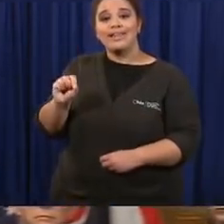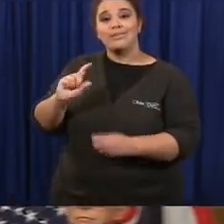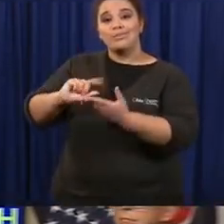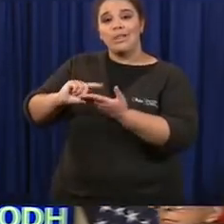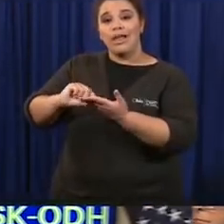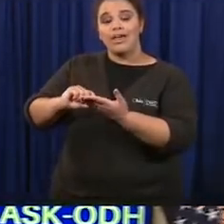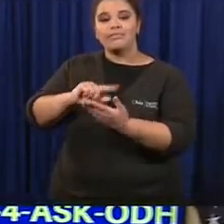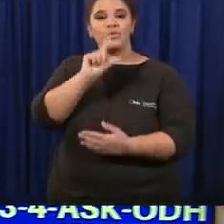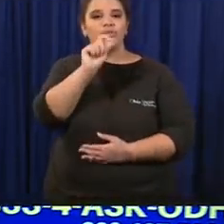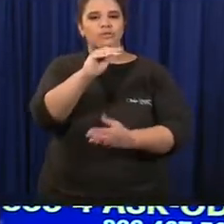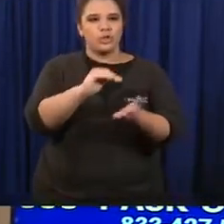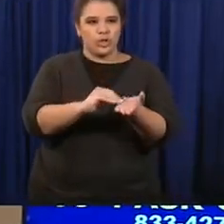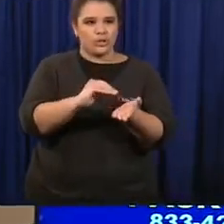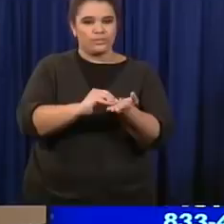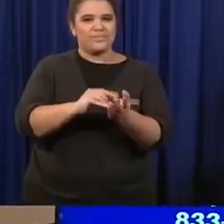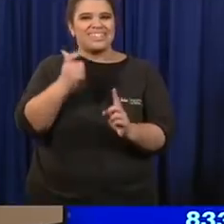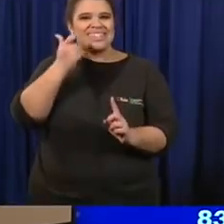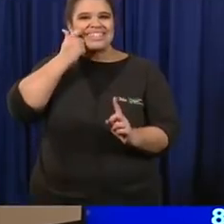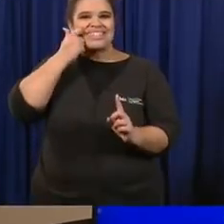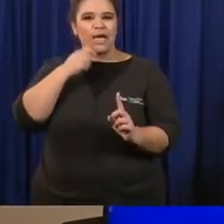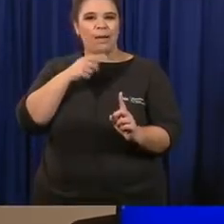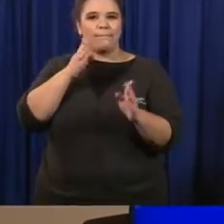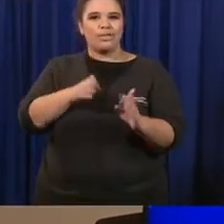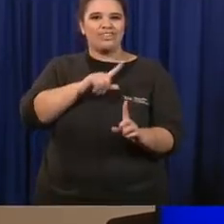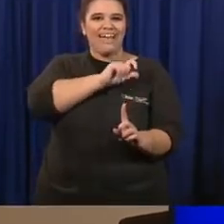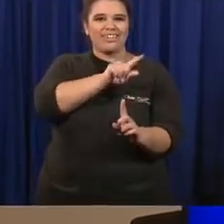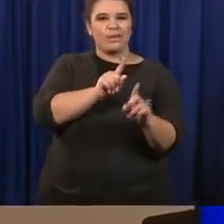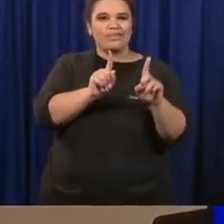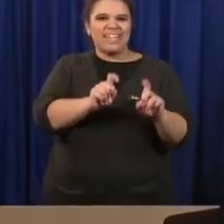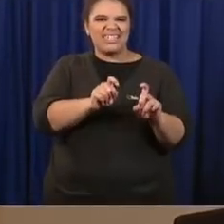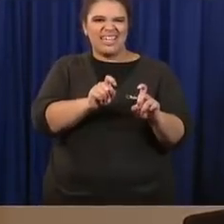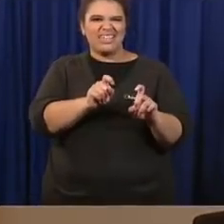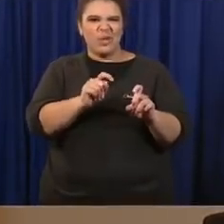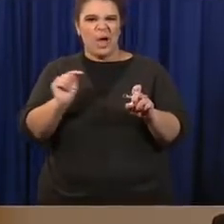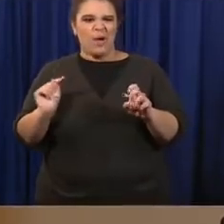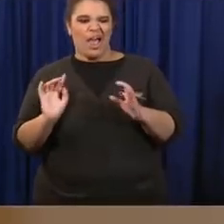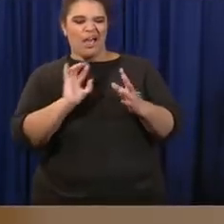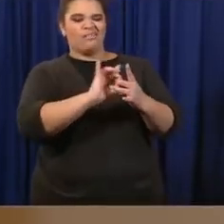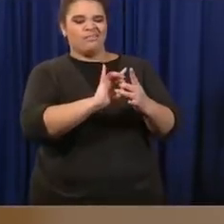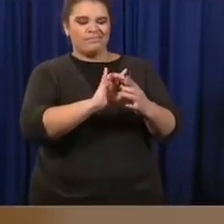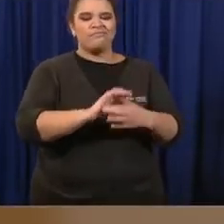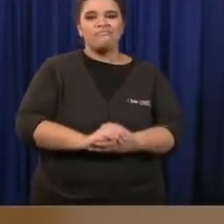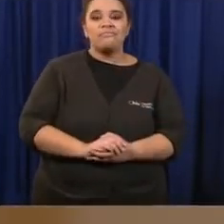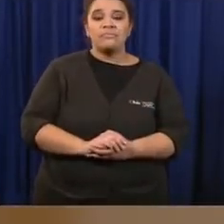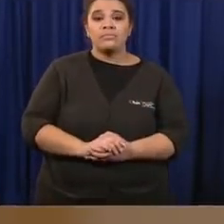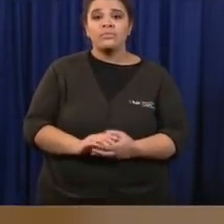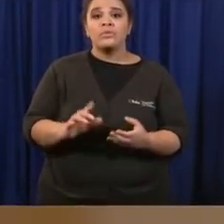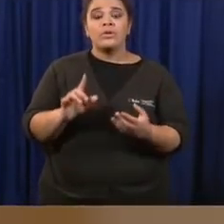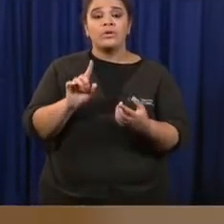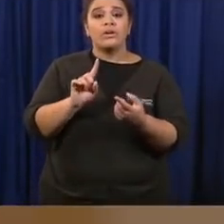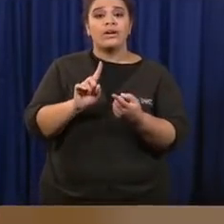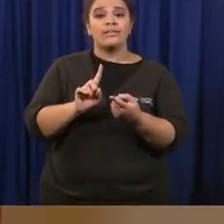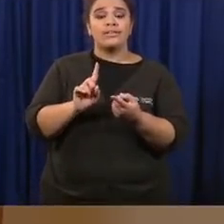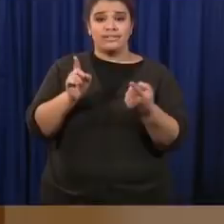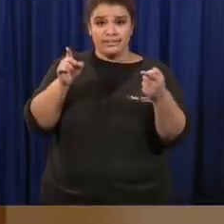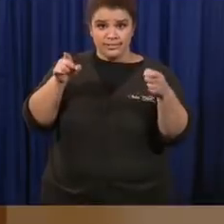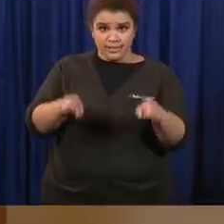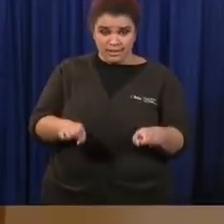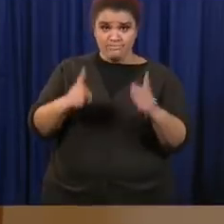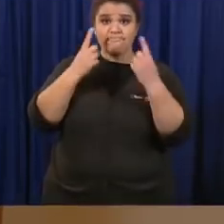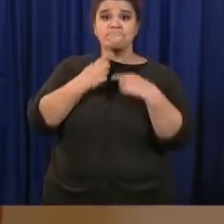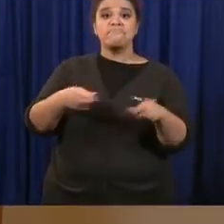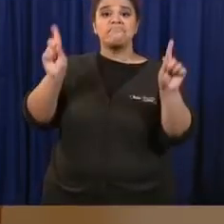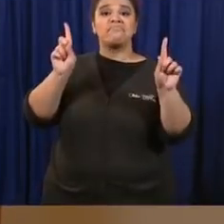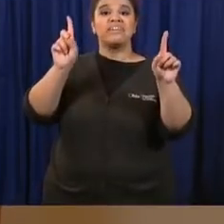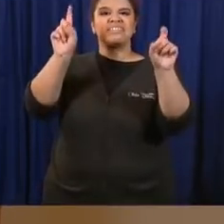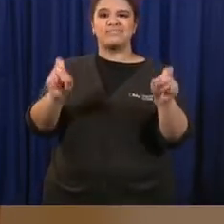And this is a follow-up to the question about testing a few minutes ago. Until we have broad testing out there,